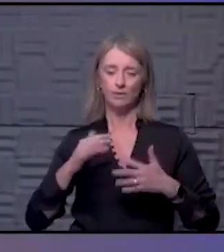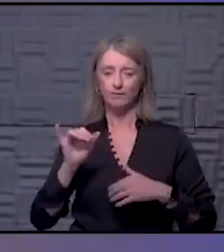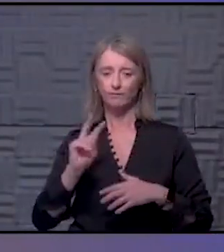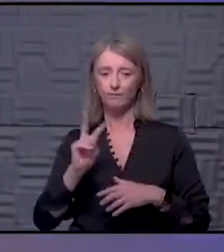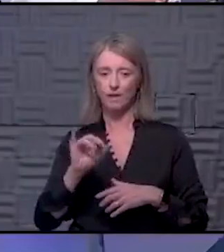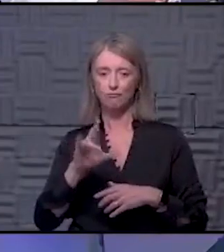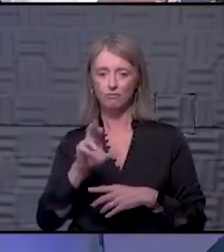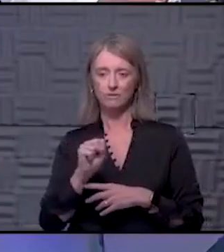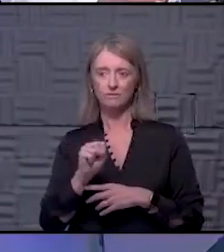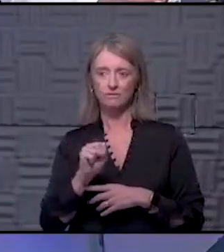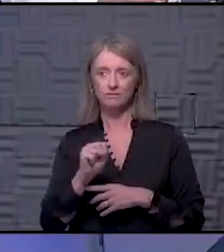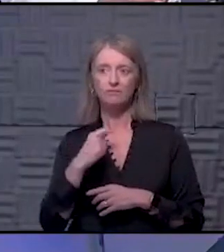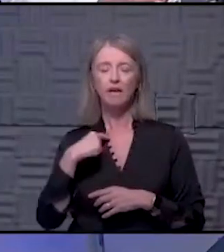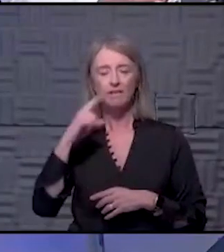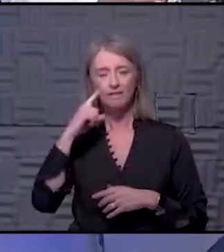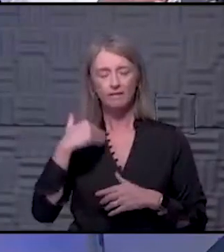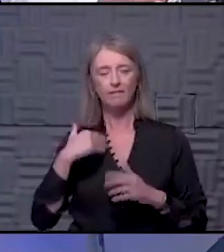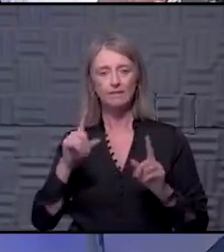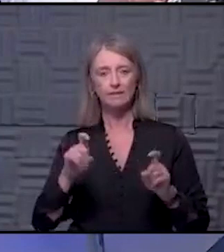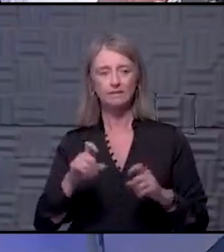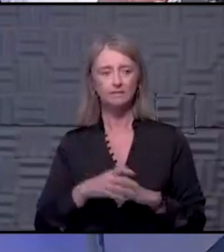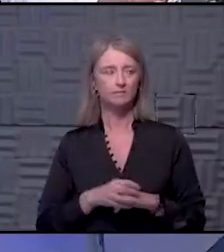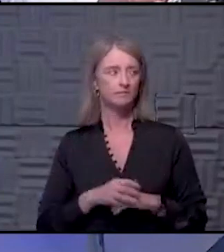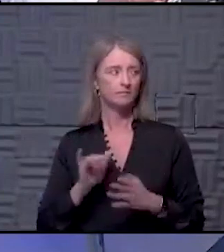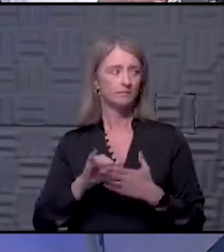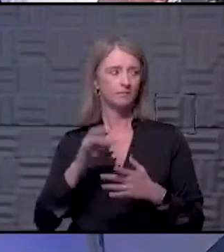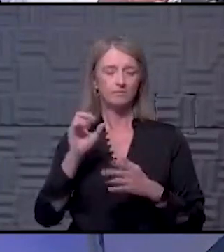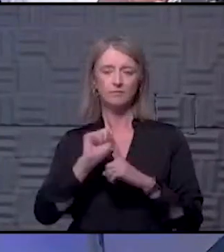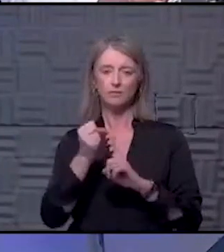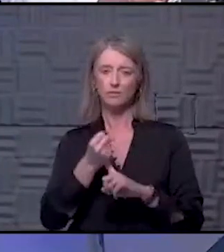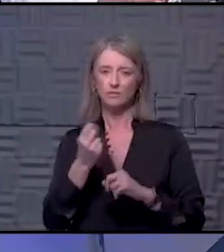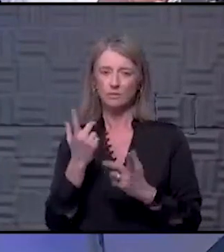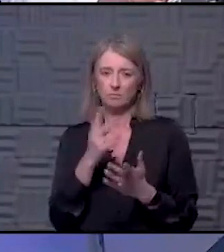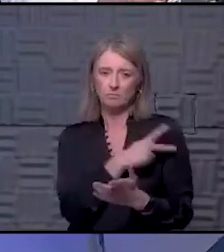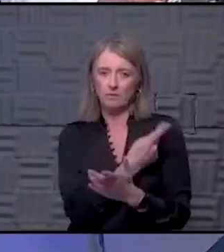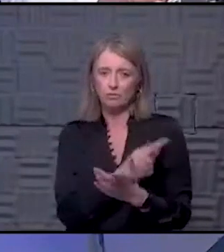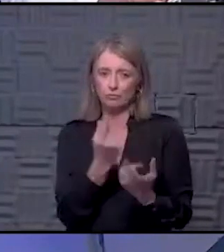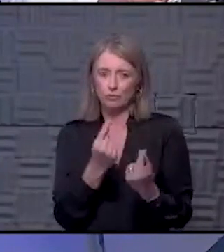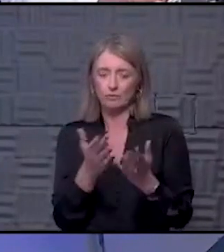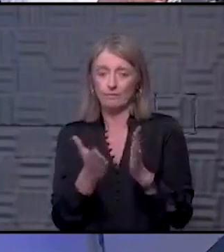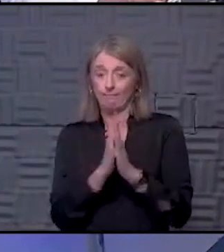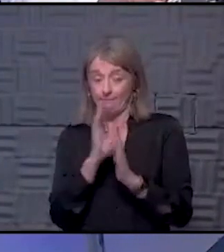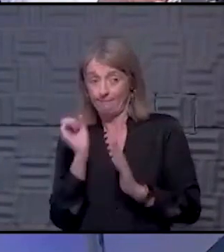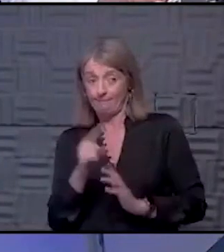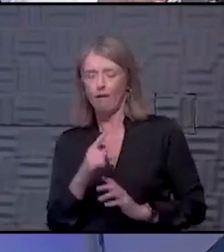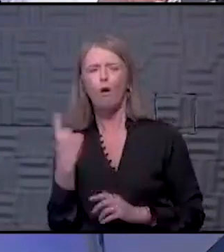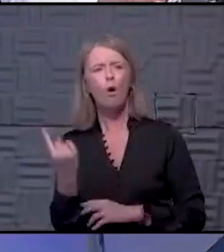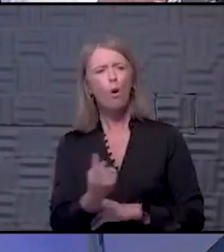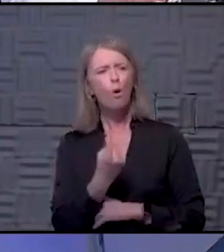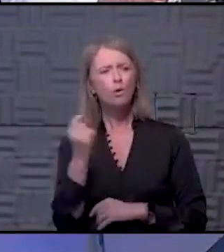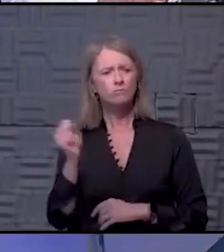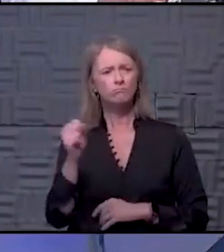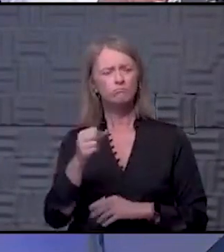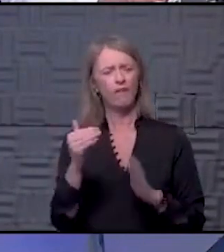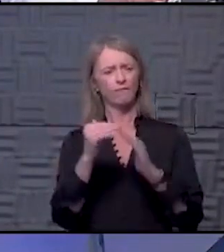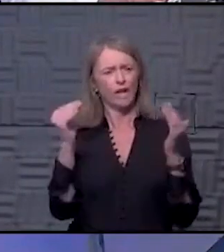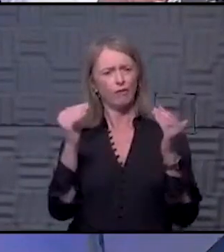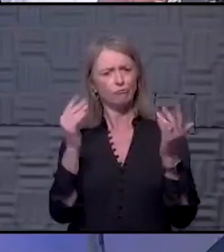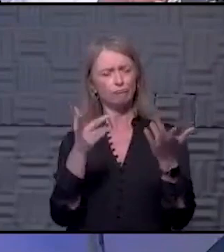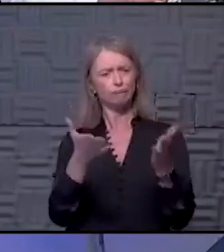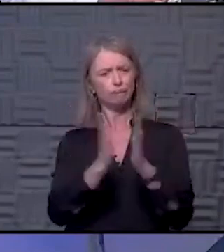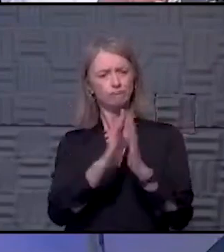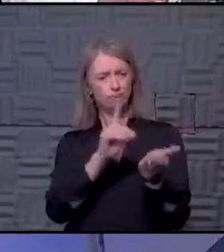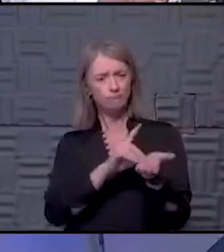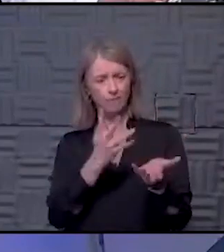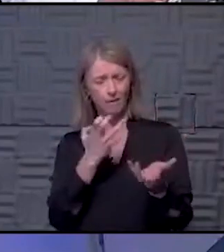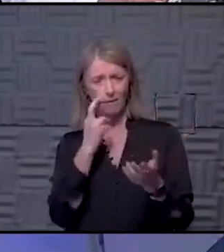I definitely think it's reasonable to have tested. In that situation, what does the patient do? Do they ask? Always, I think Do they it's fair to advocate ask for the themselves? question.